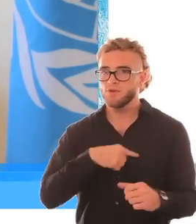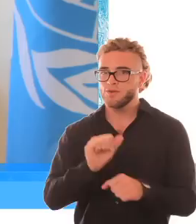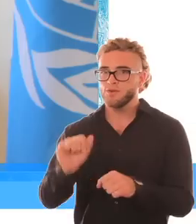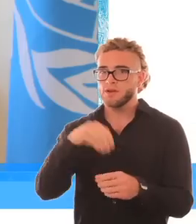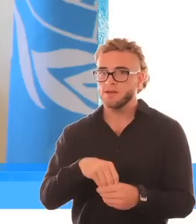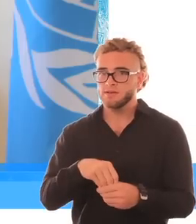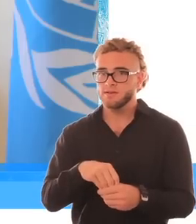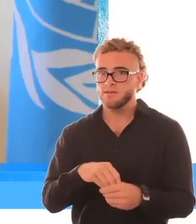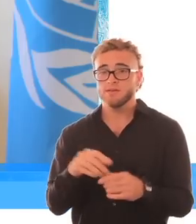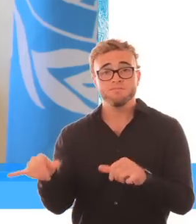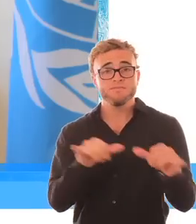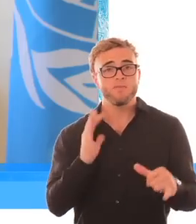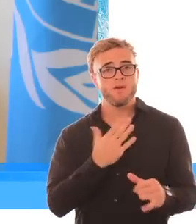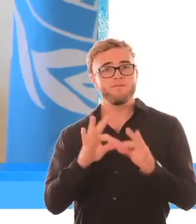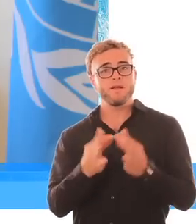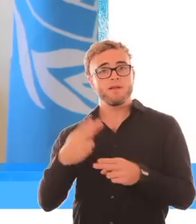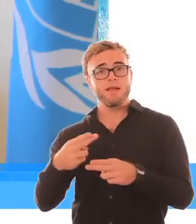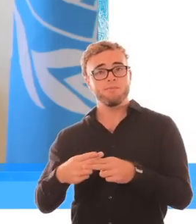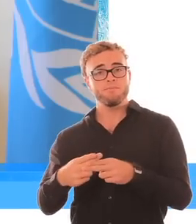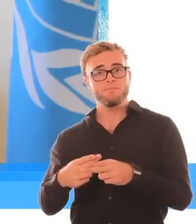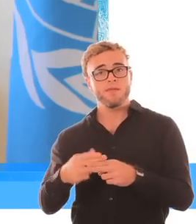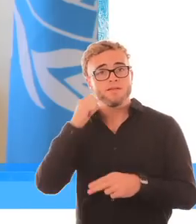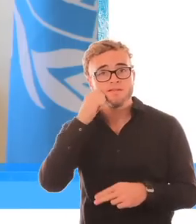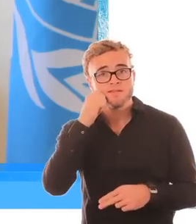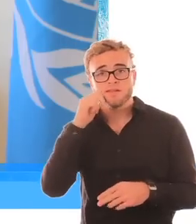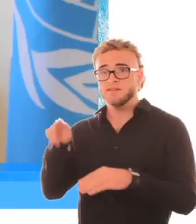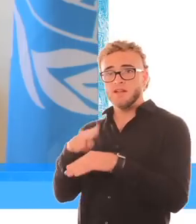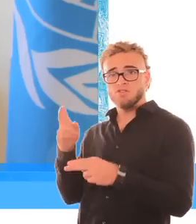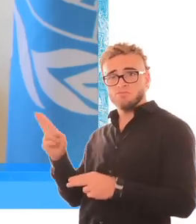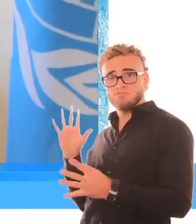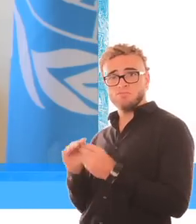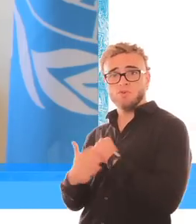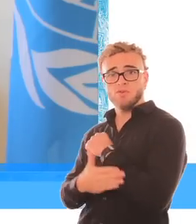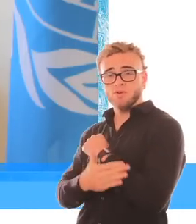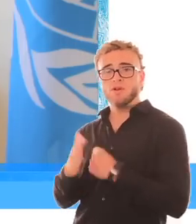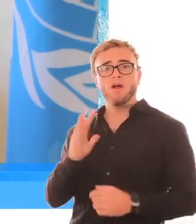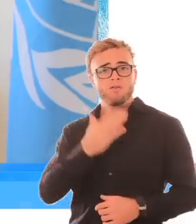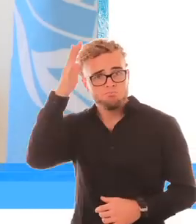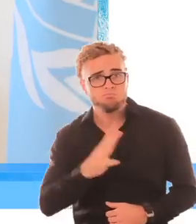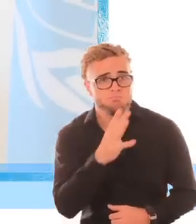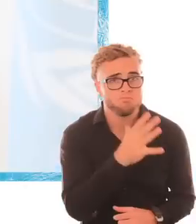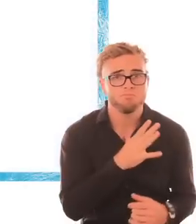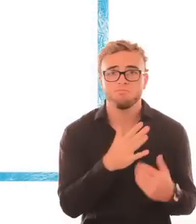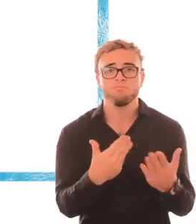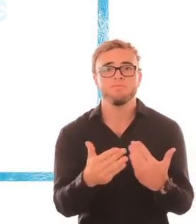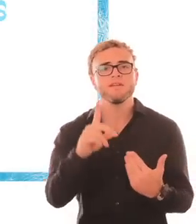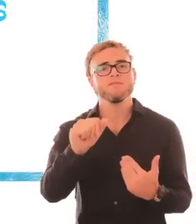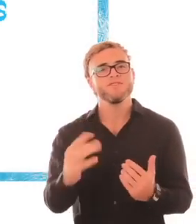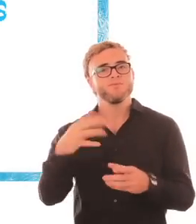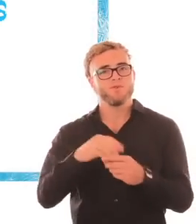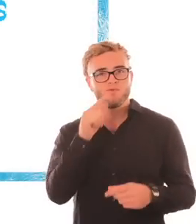name, our ethnicity, our nationality, and our gender, disability is also part of who we are.